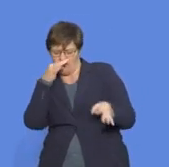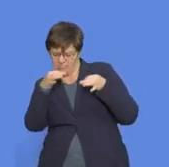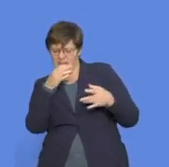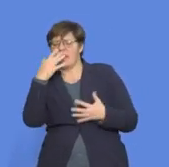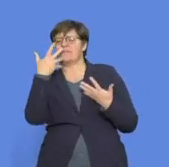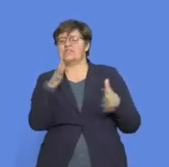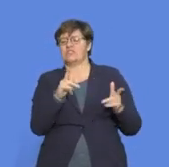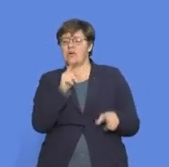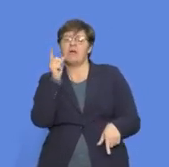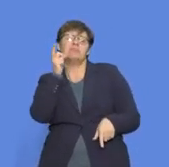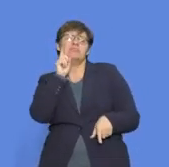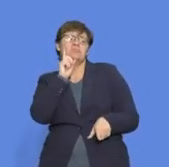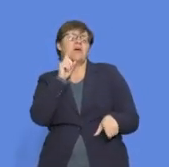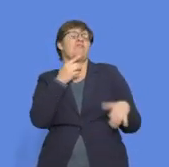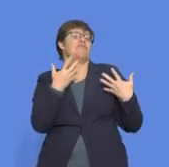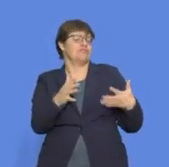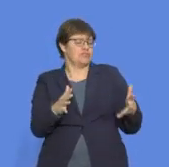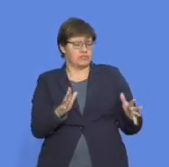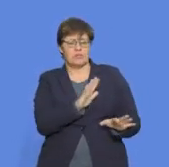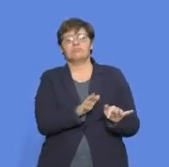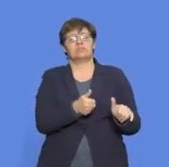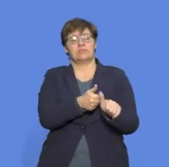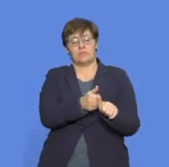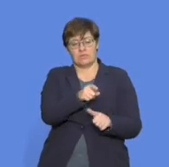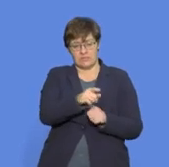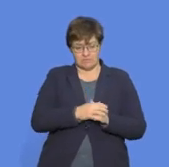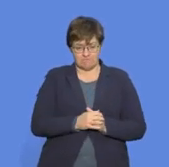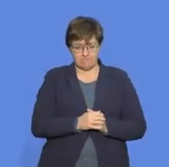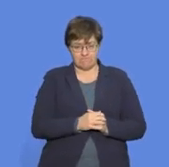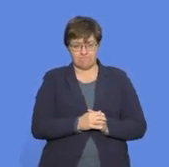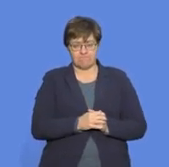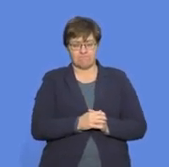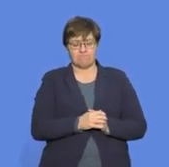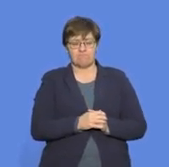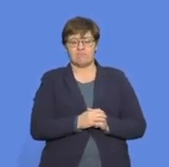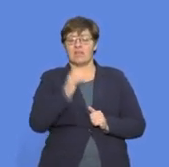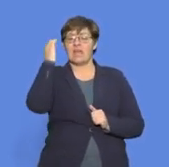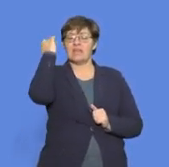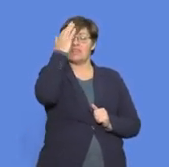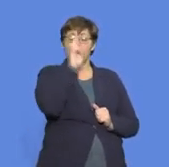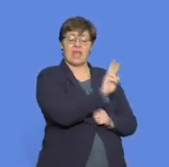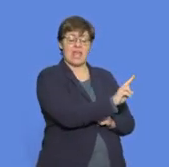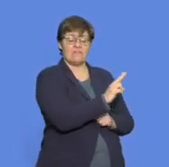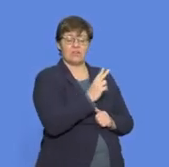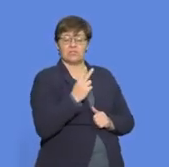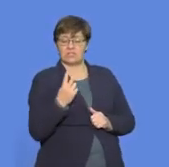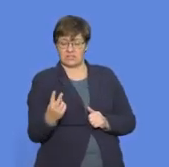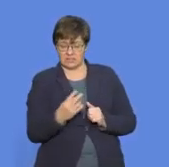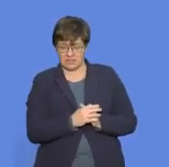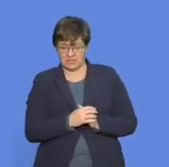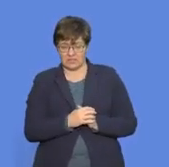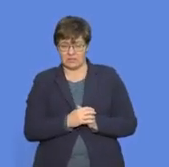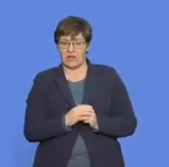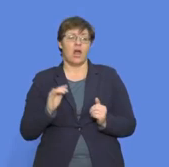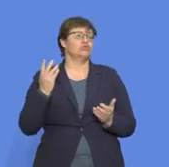tested hypotheses that back it up. All right, the theory of evolution. So it's not just a